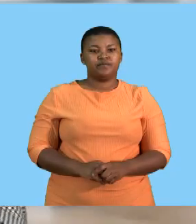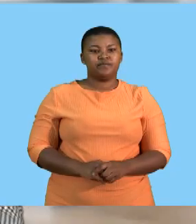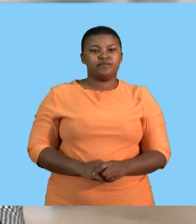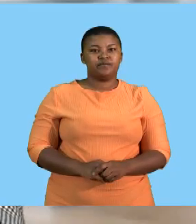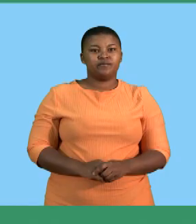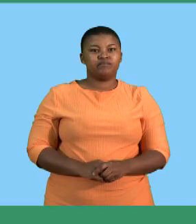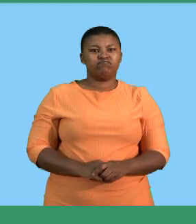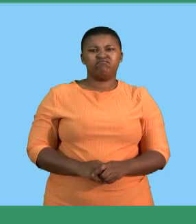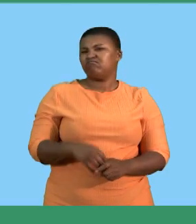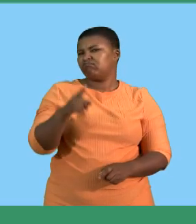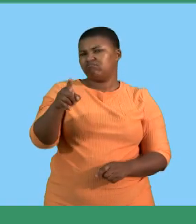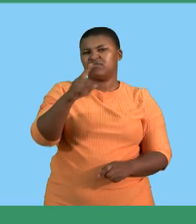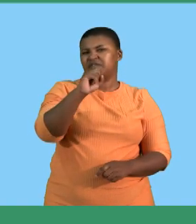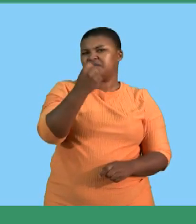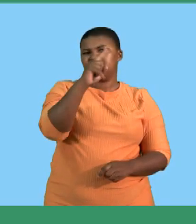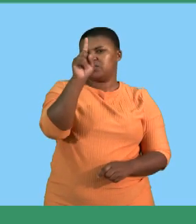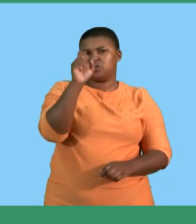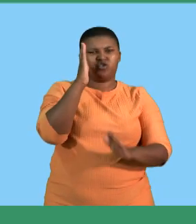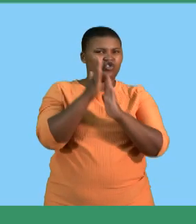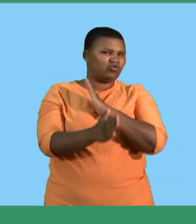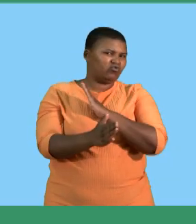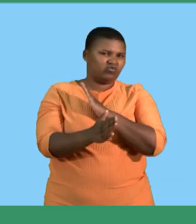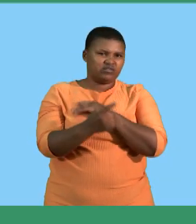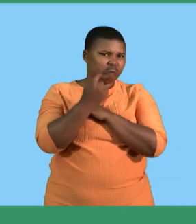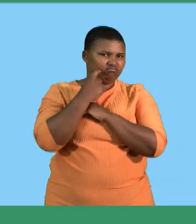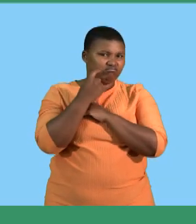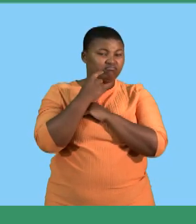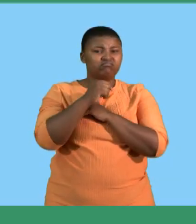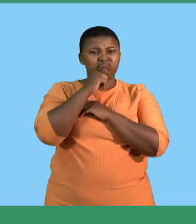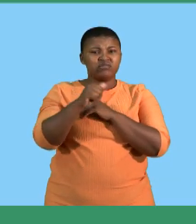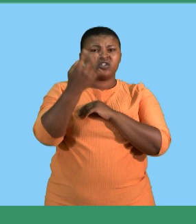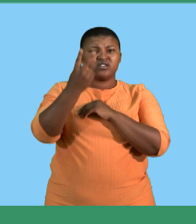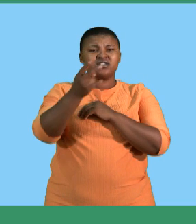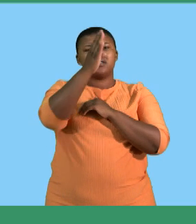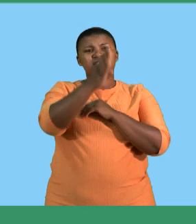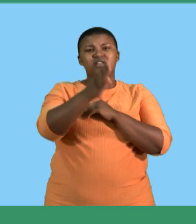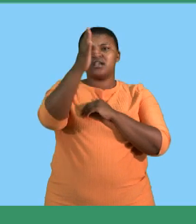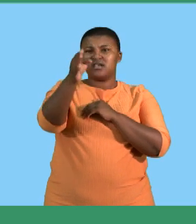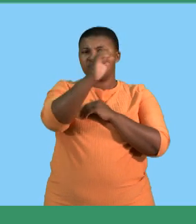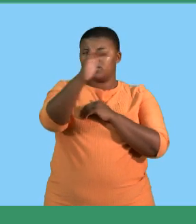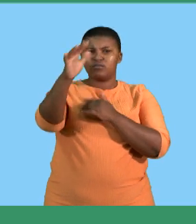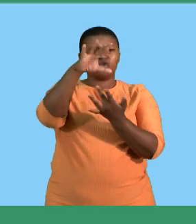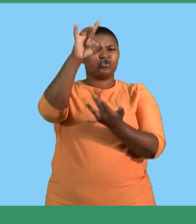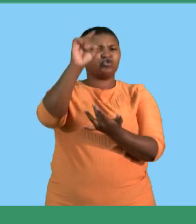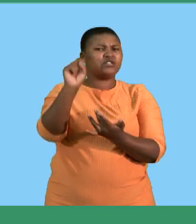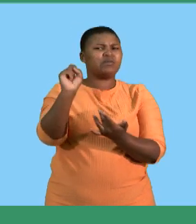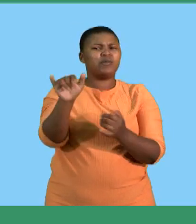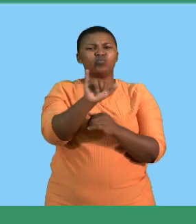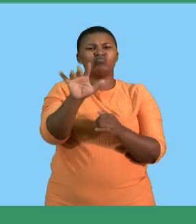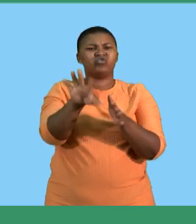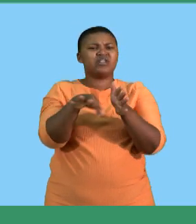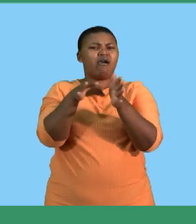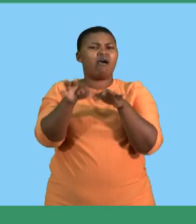Our first question is quite straightforward. It says, study the table below and choose a term that best suits the